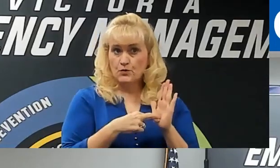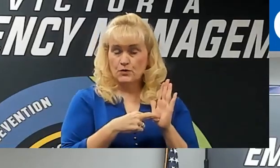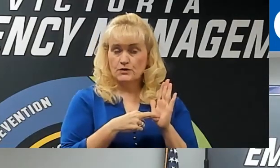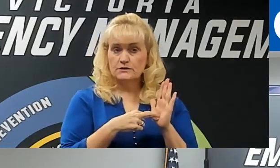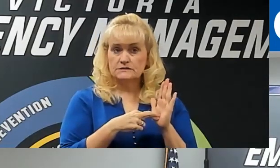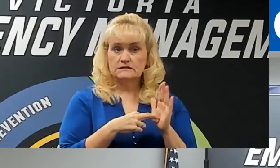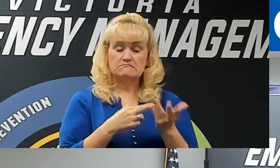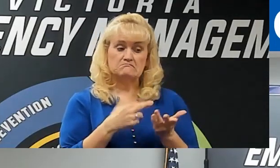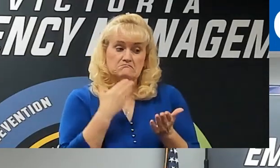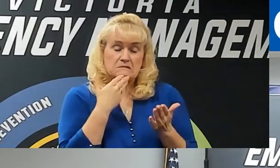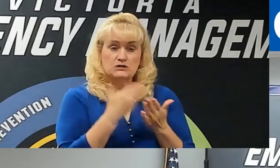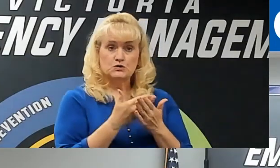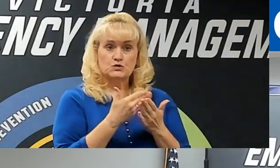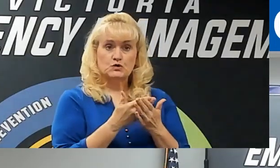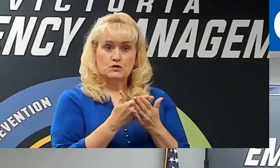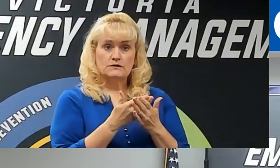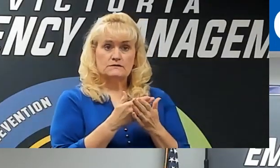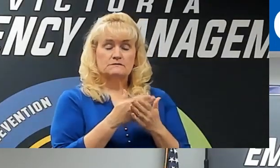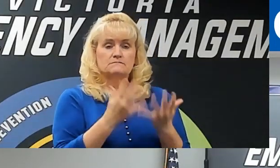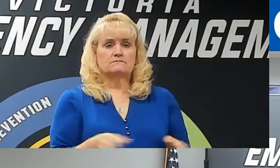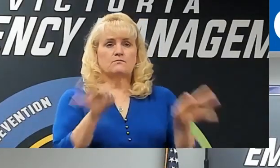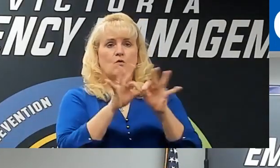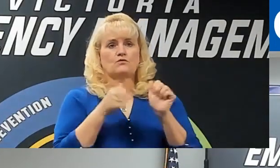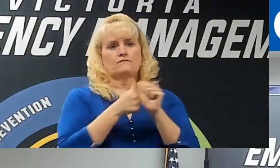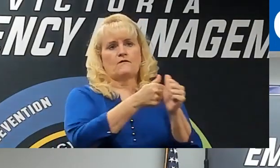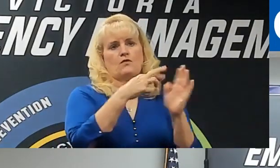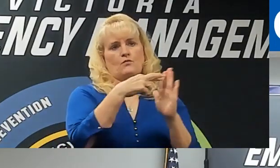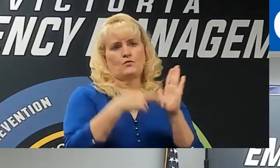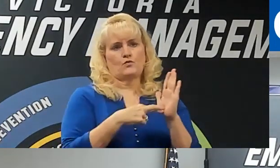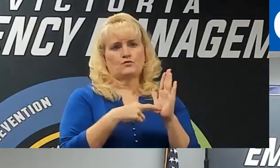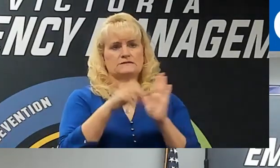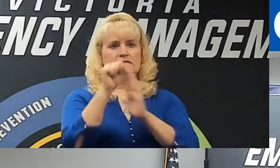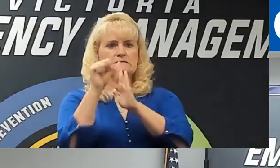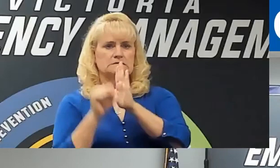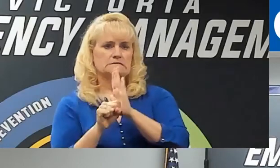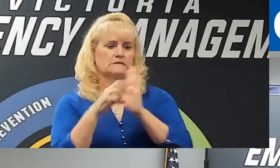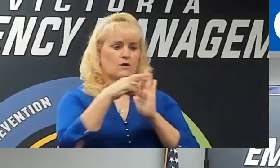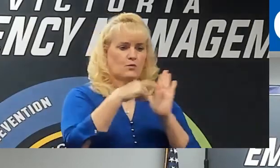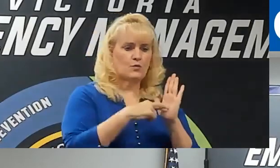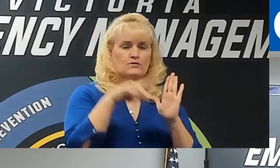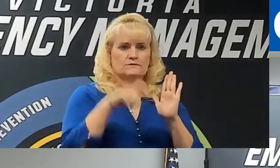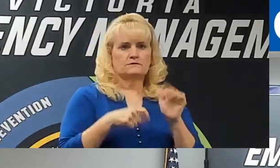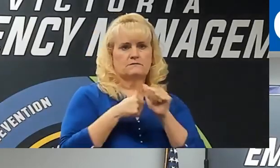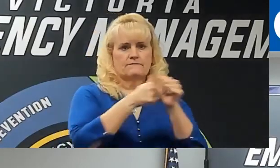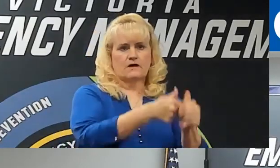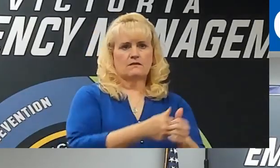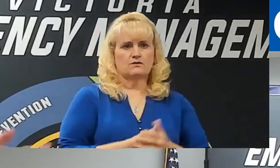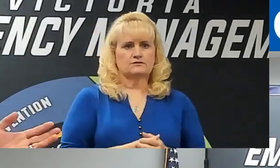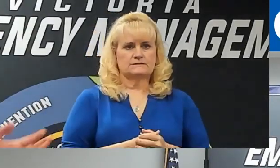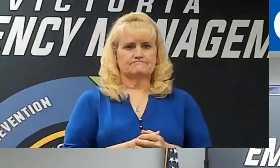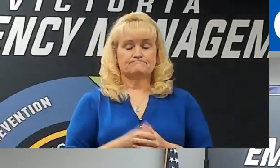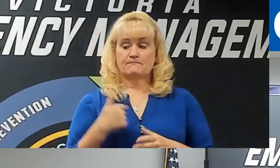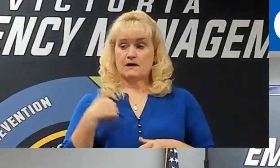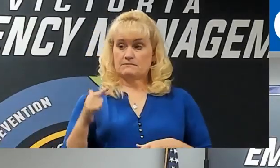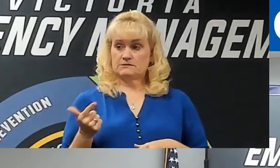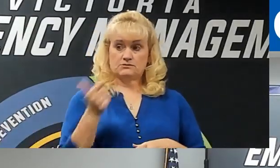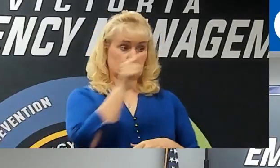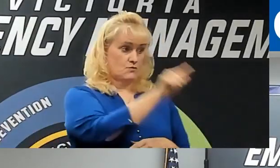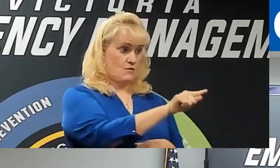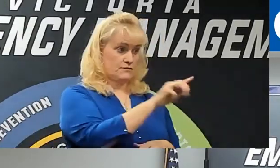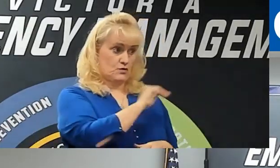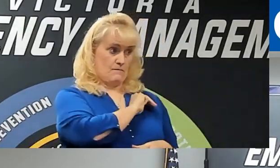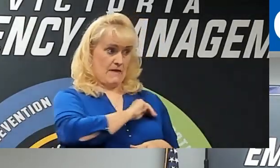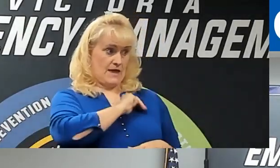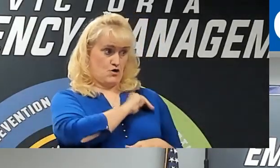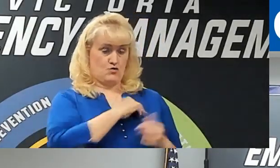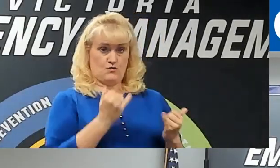sure occupancy rules from the state are adhered to. So those are a few notes there. I'll turn it over to Mayor McCoy at